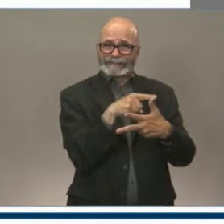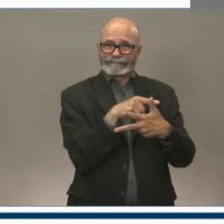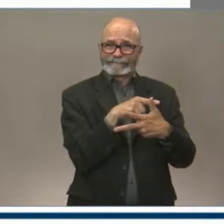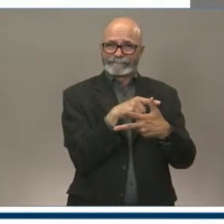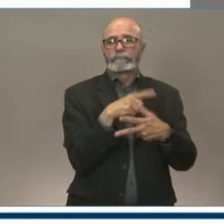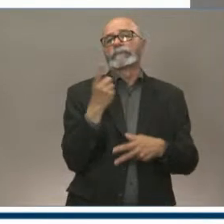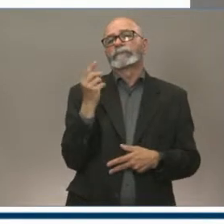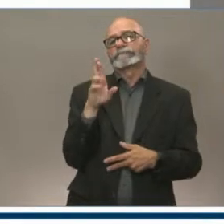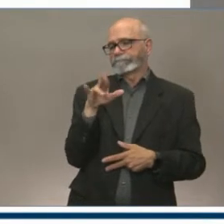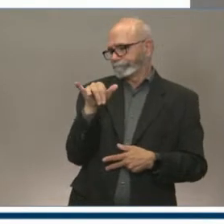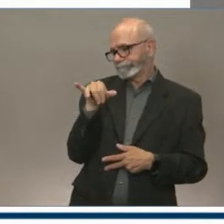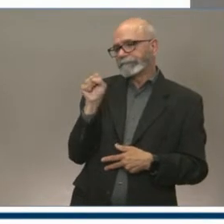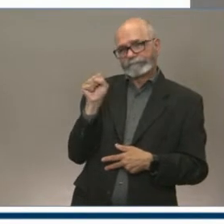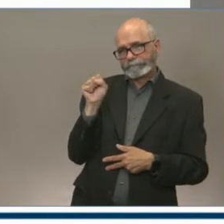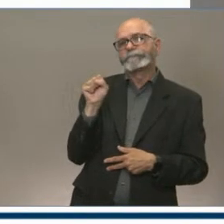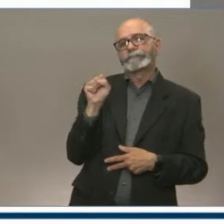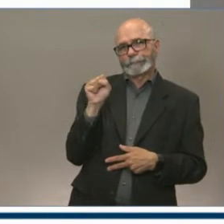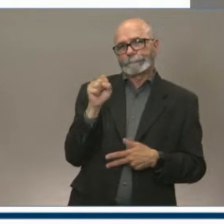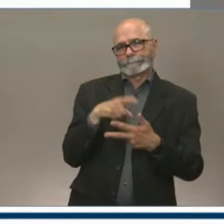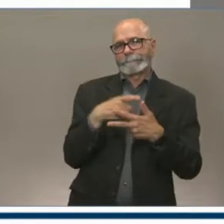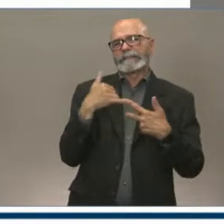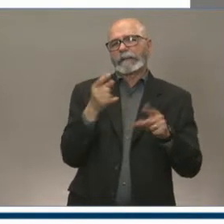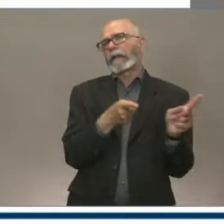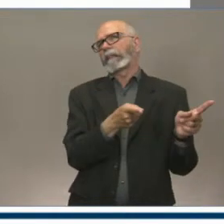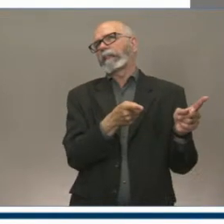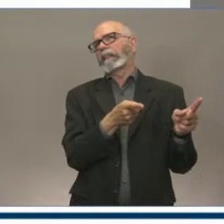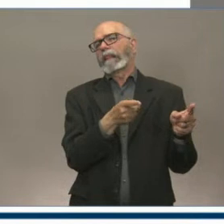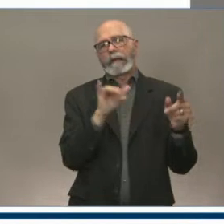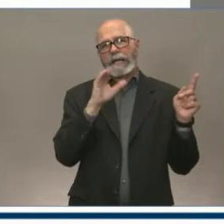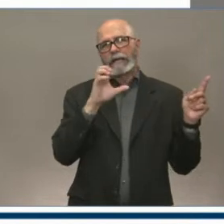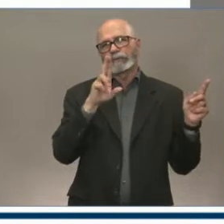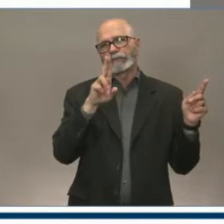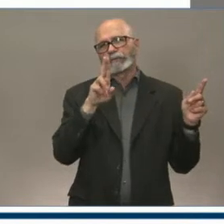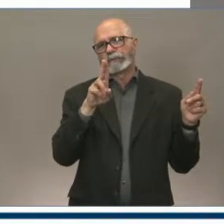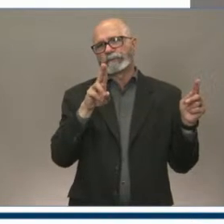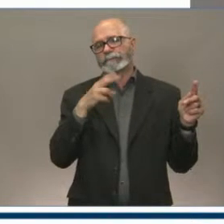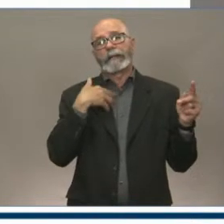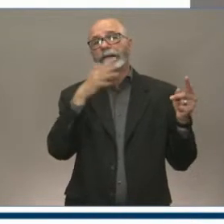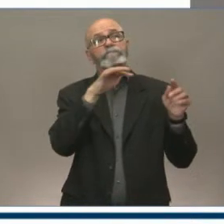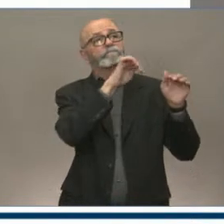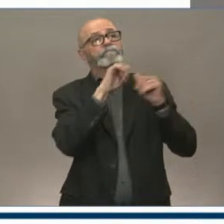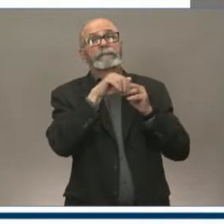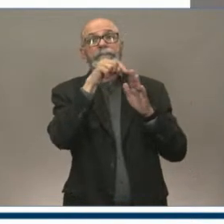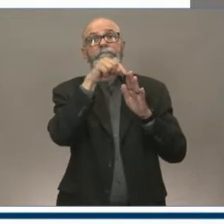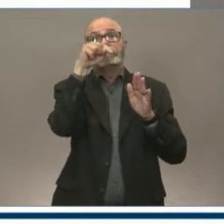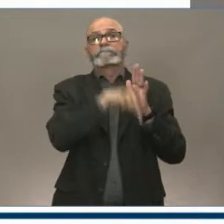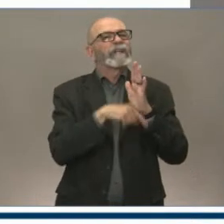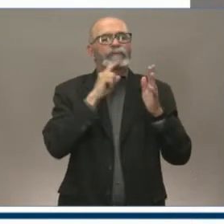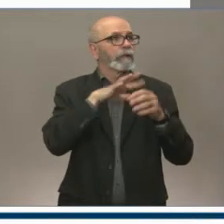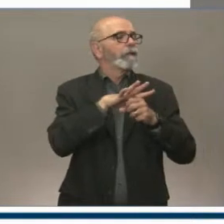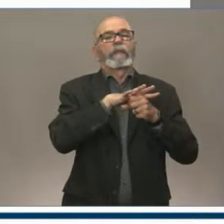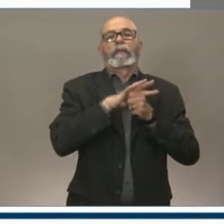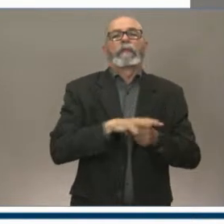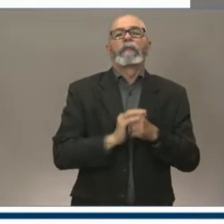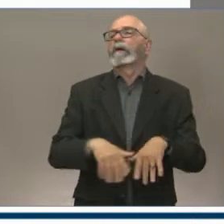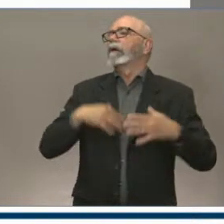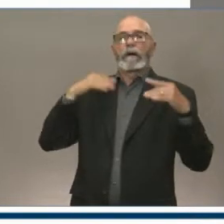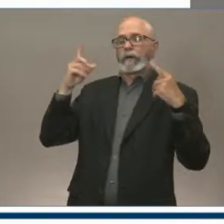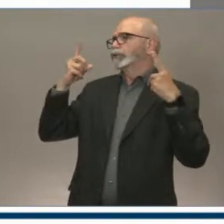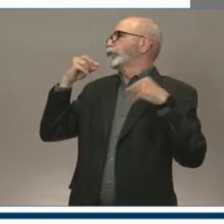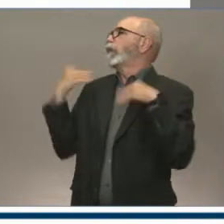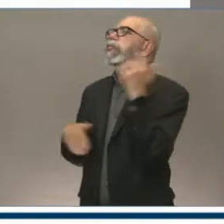aware is still in the ICU. Again, I'm not top of all the details. There's so much going on, and we also have to be careful about what we disclose